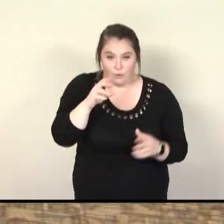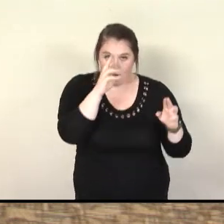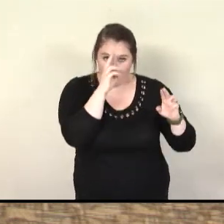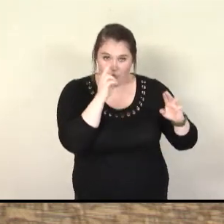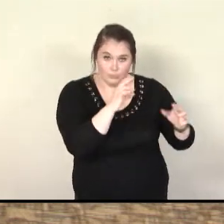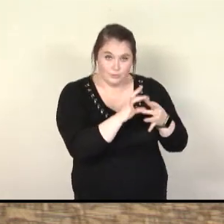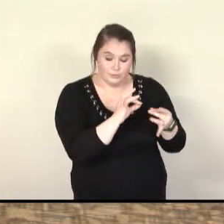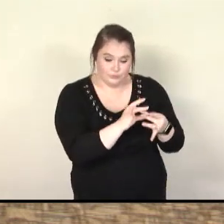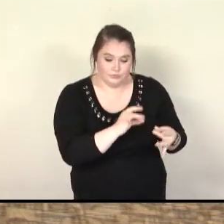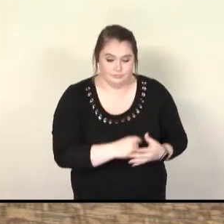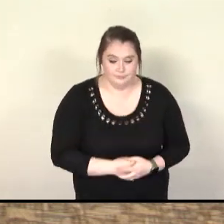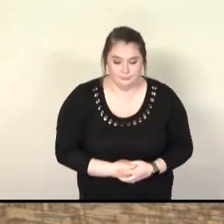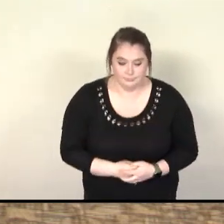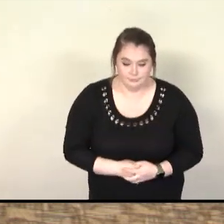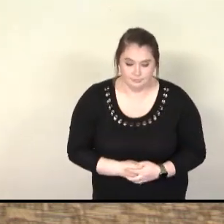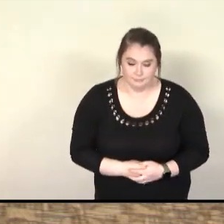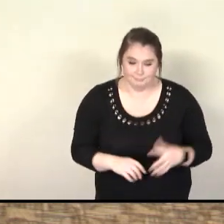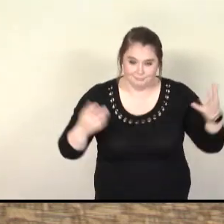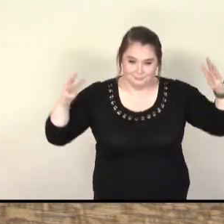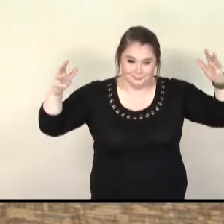honorable mention.